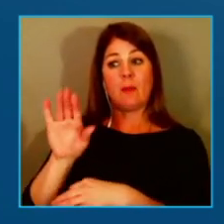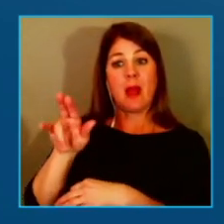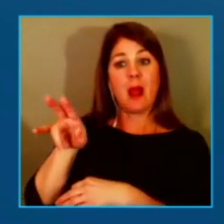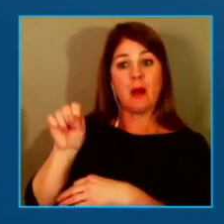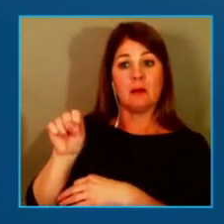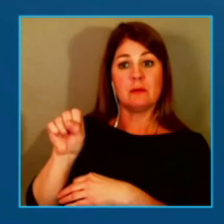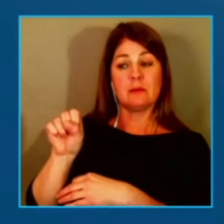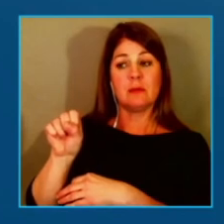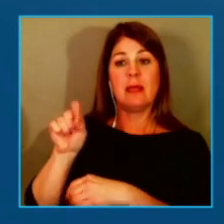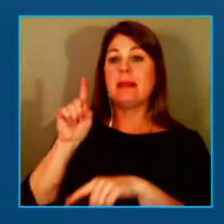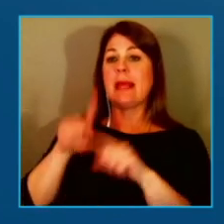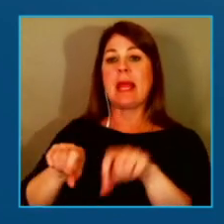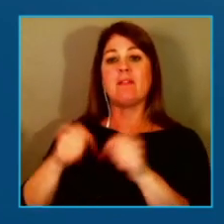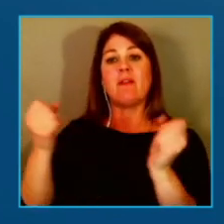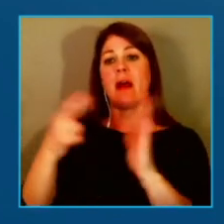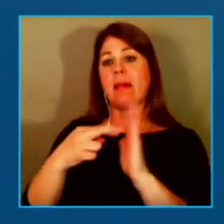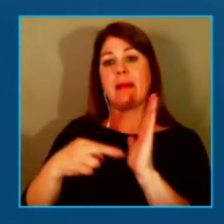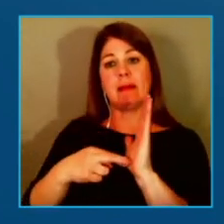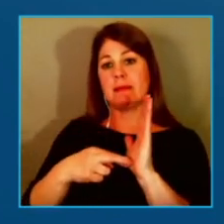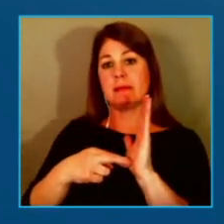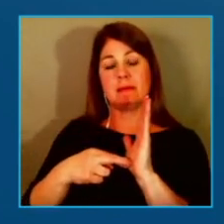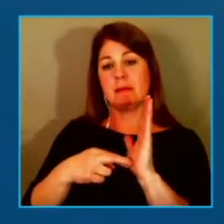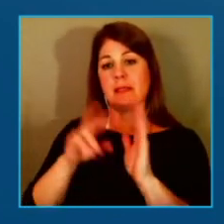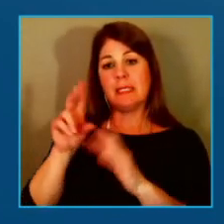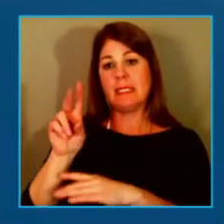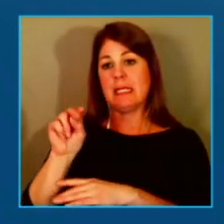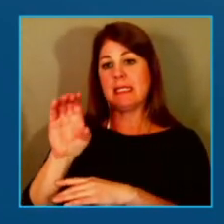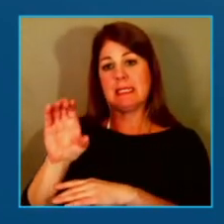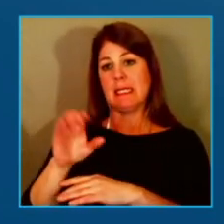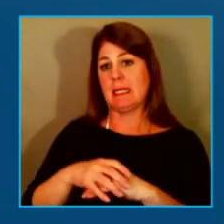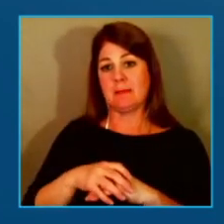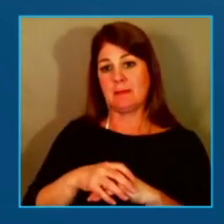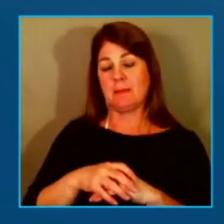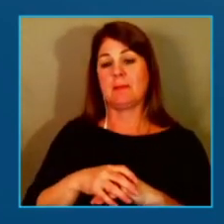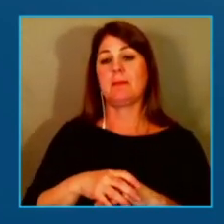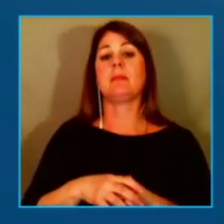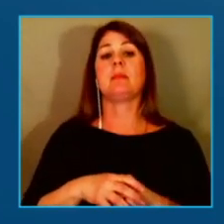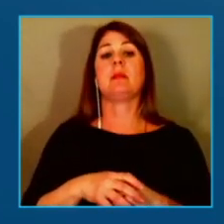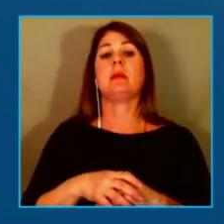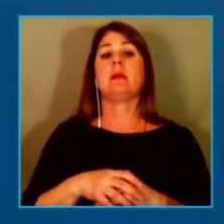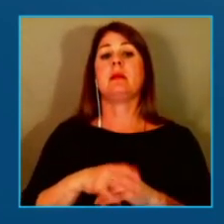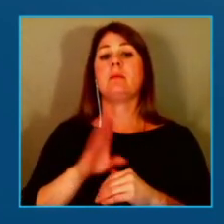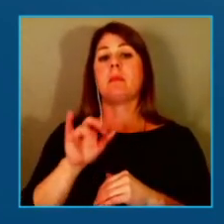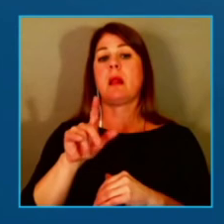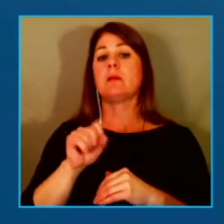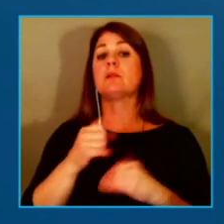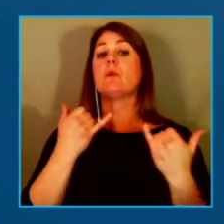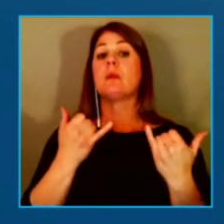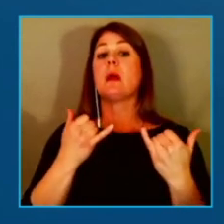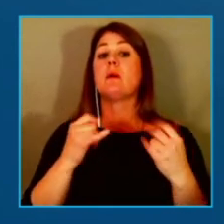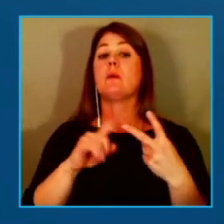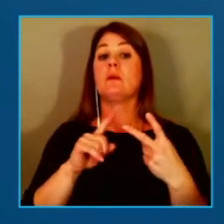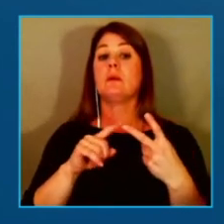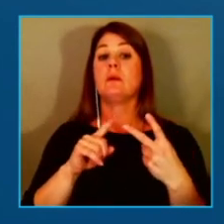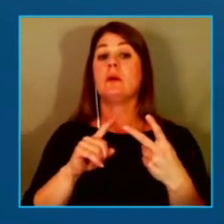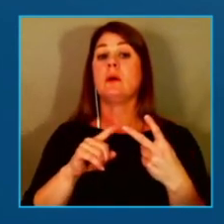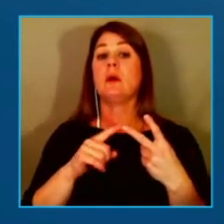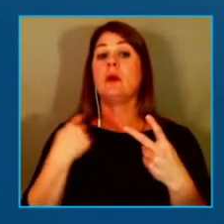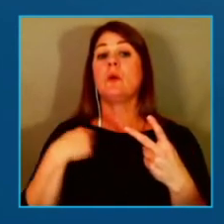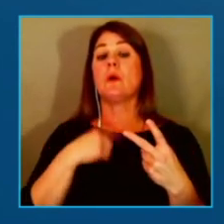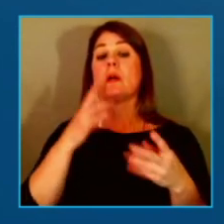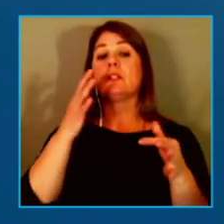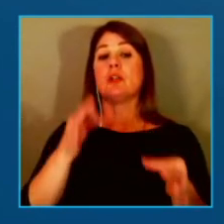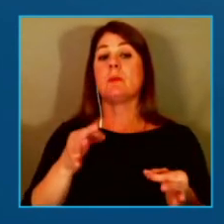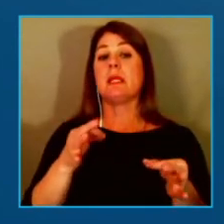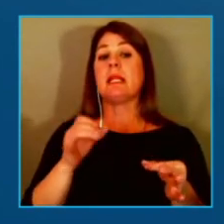DNC charter and bylaws. Second, although the RBC's role today is limited to determining whether the